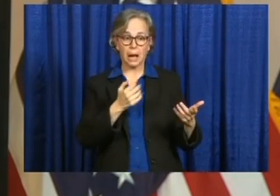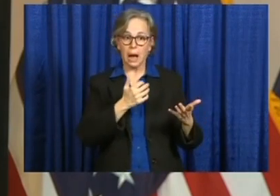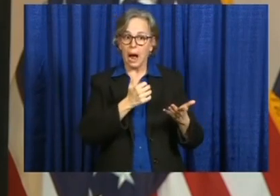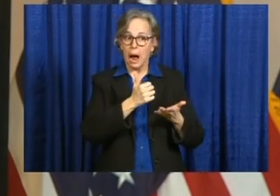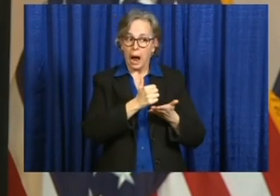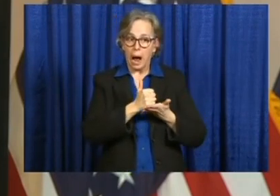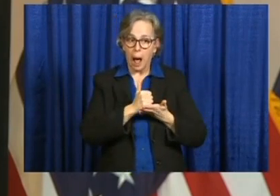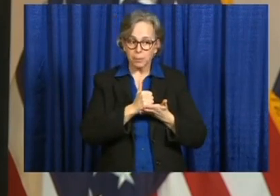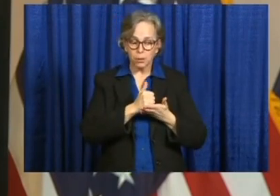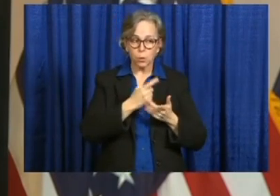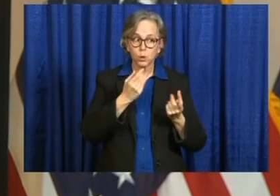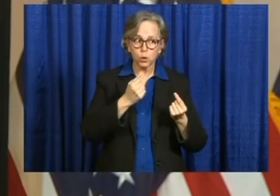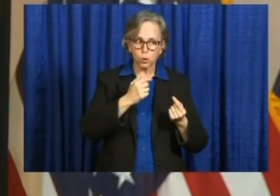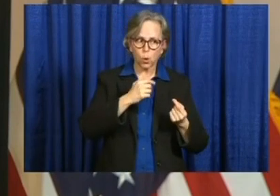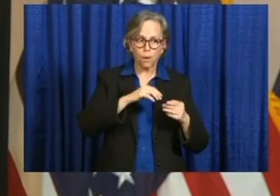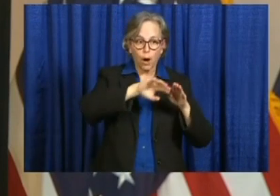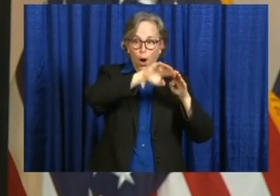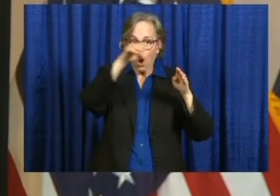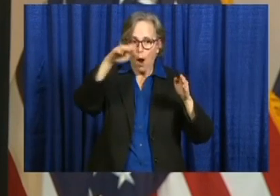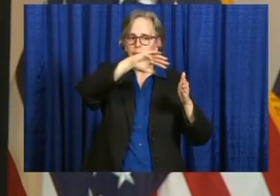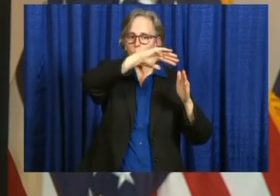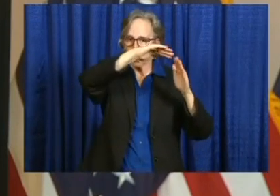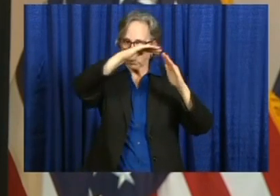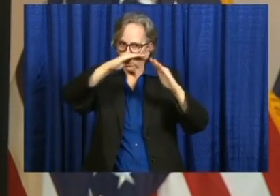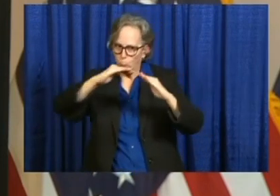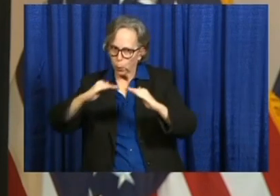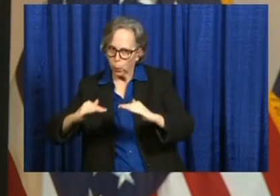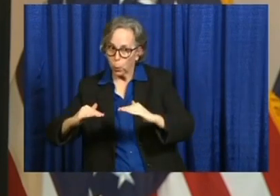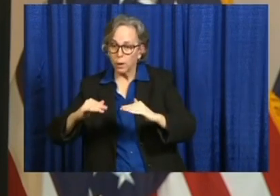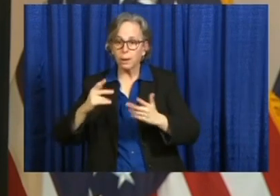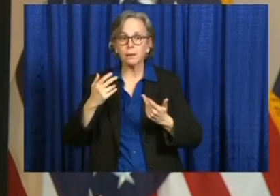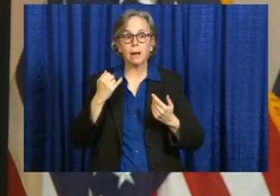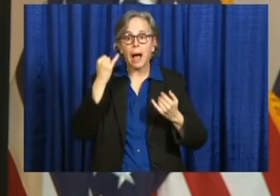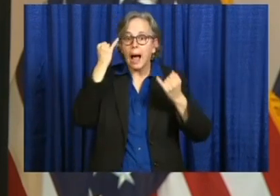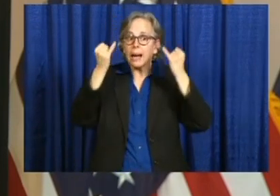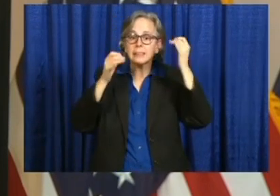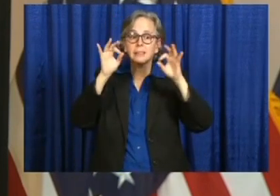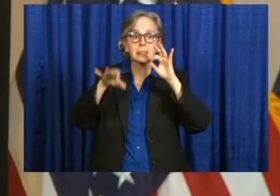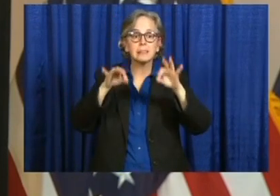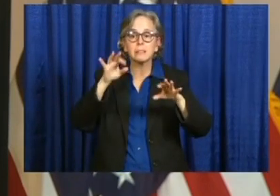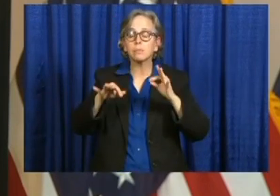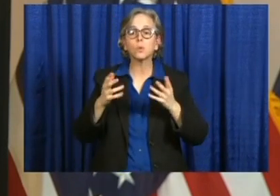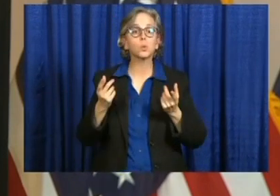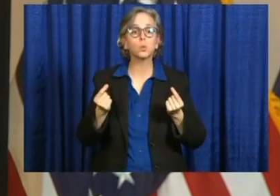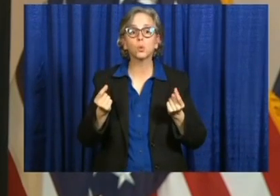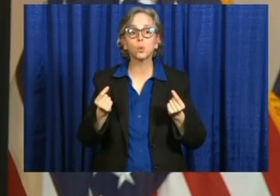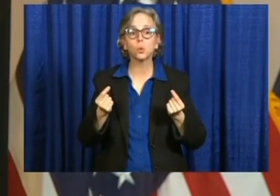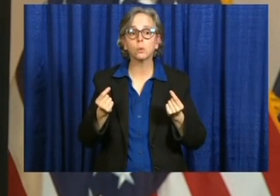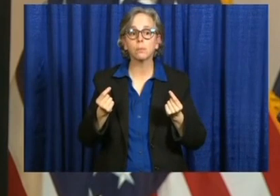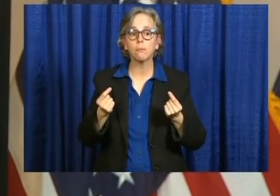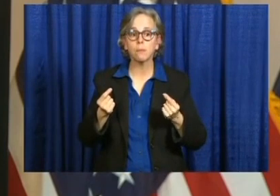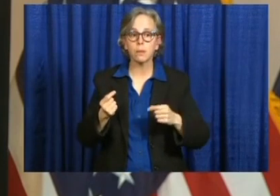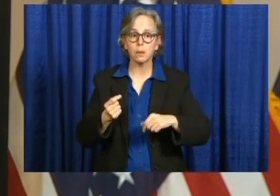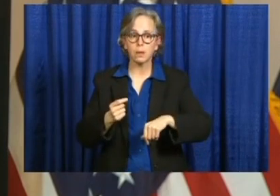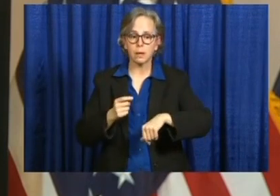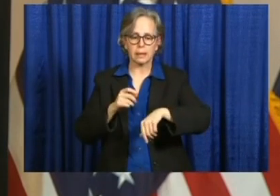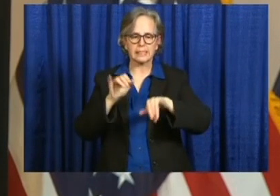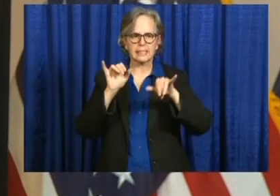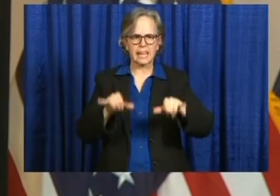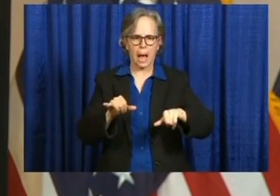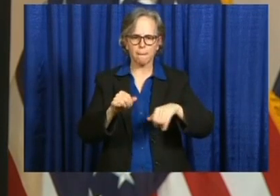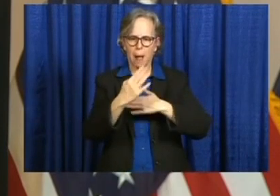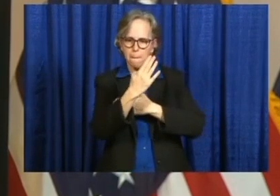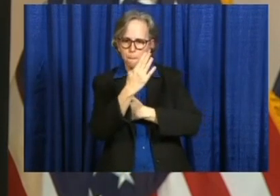strategies that we can use are waking up at the same time every day and showering and getting